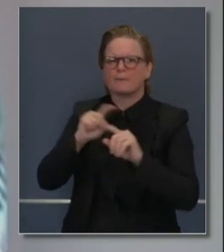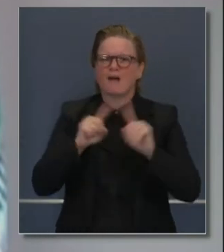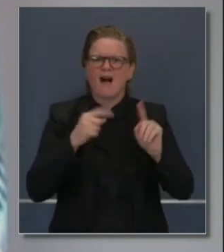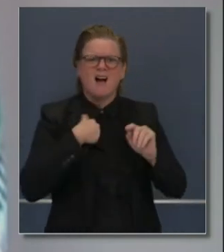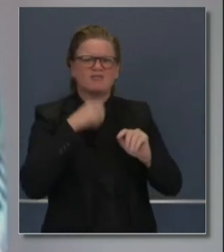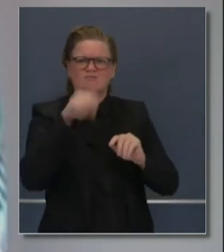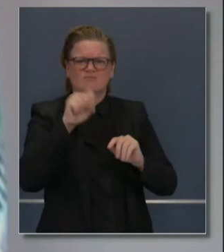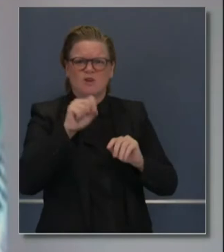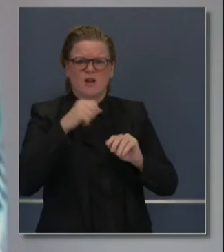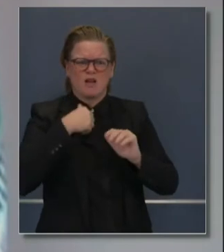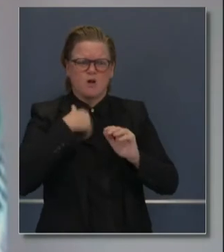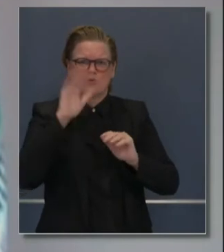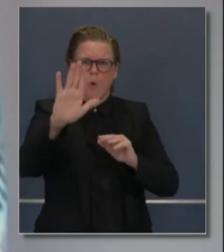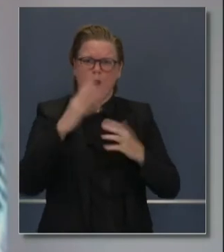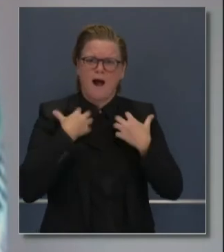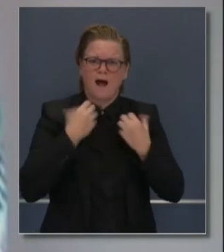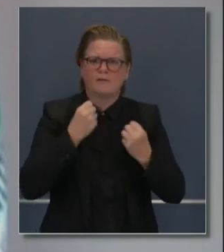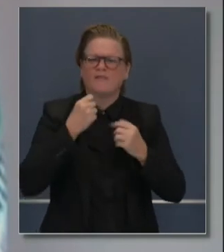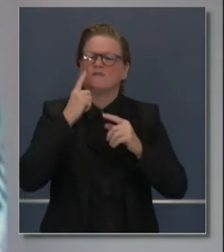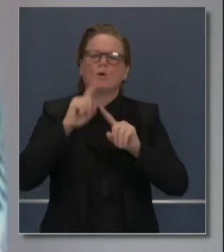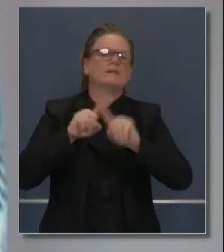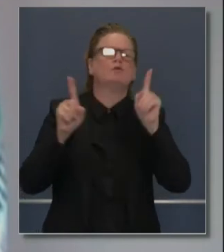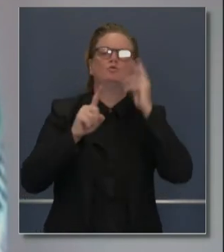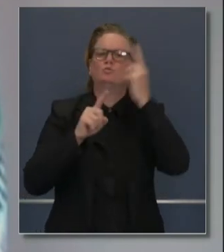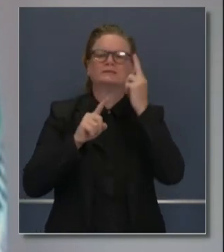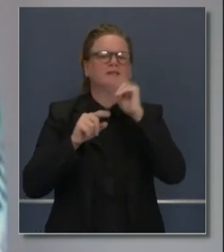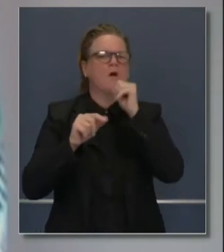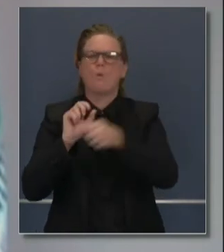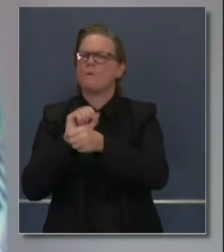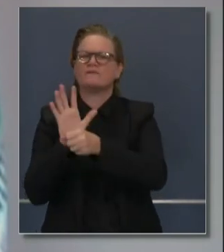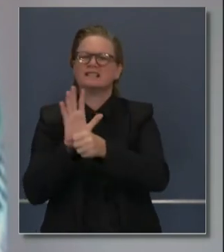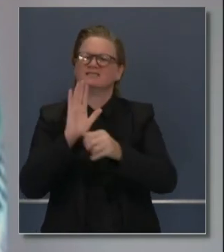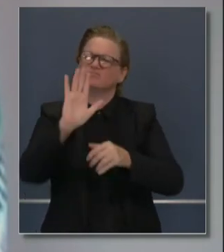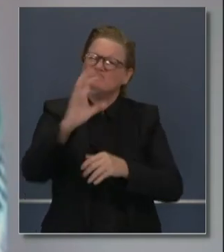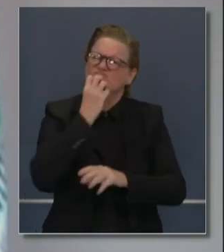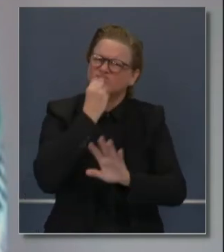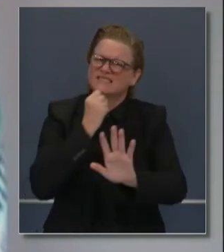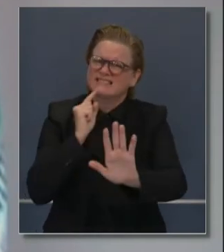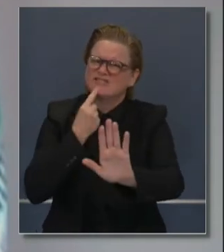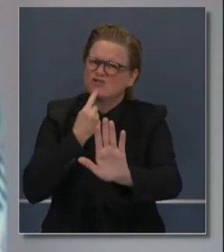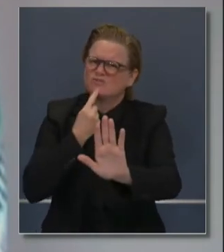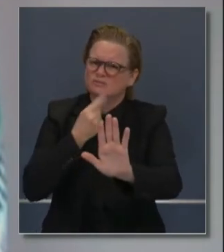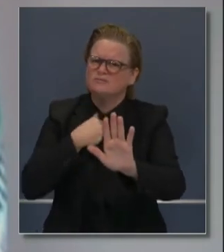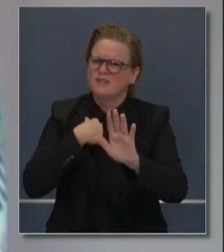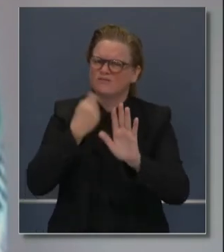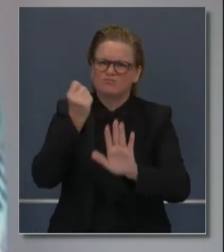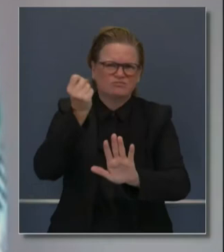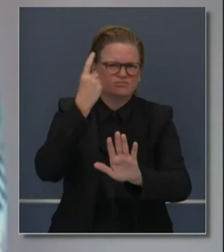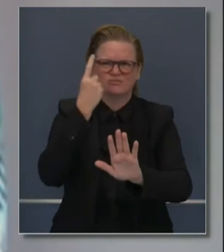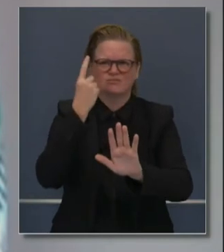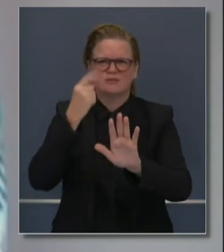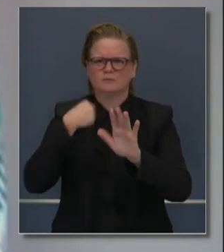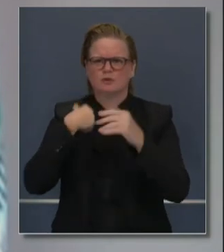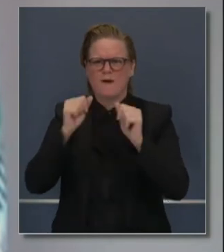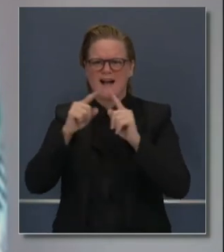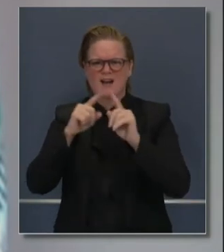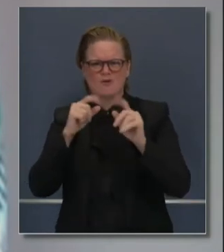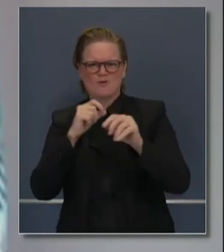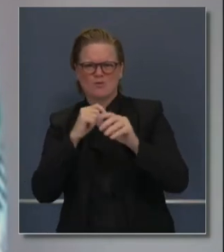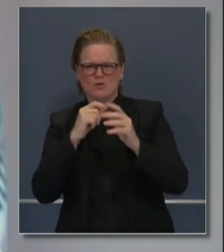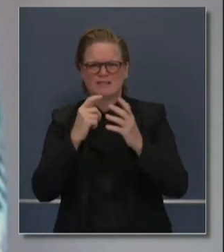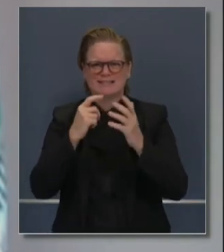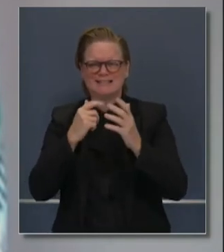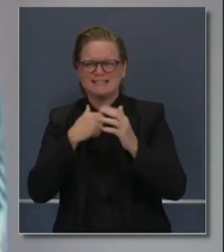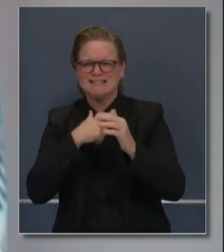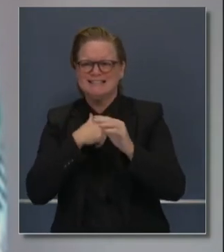already made decisions because their systems are impacted enough to begin to decrease and even suspend entirely